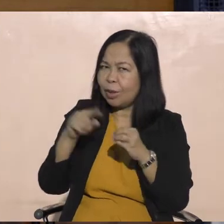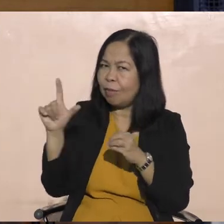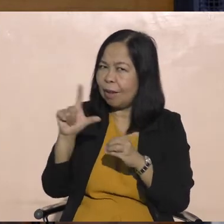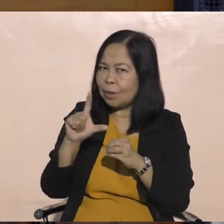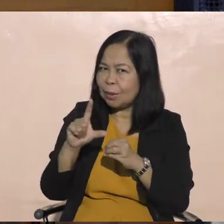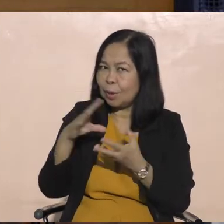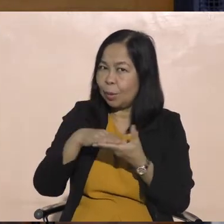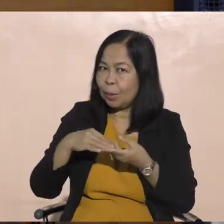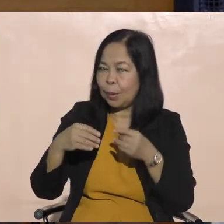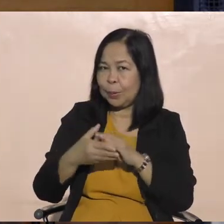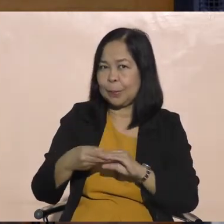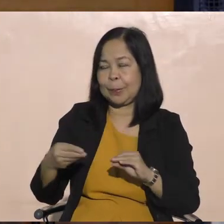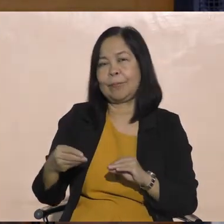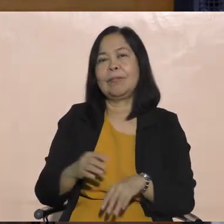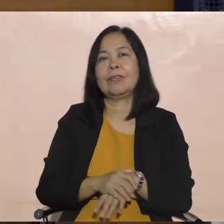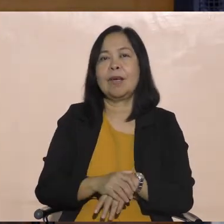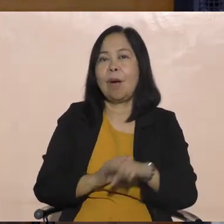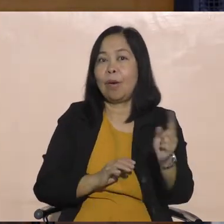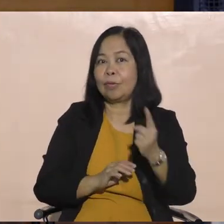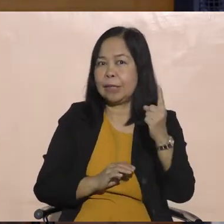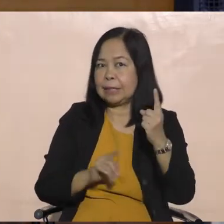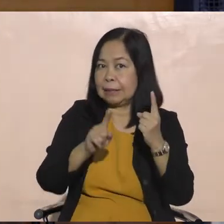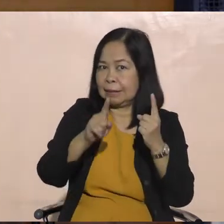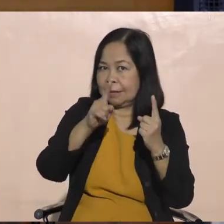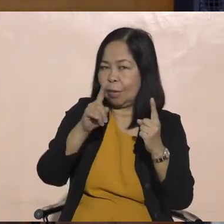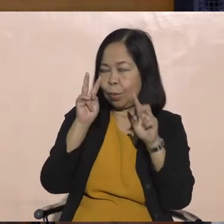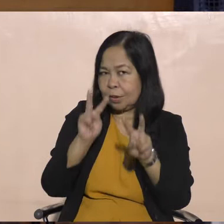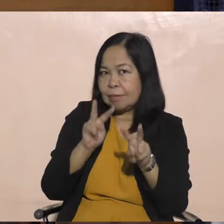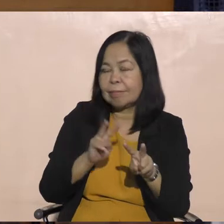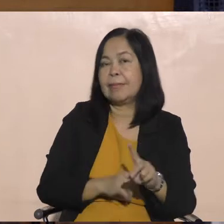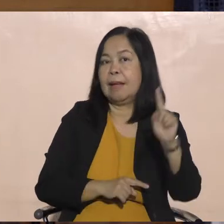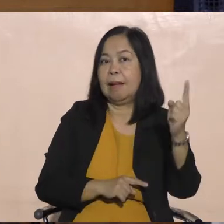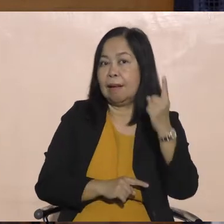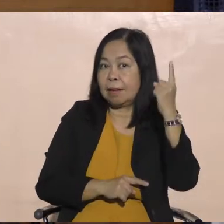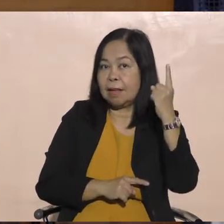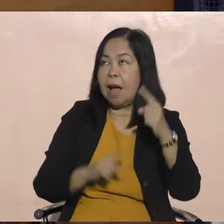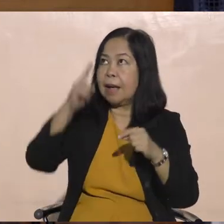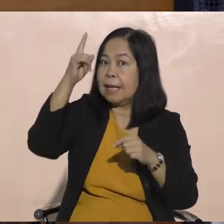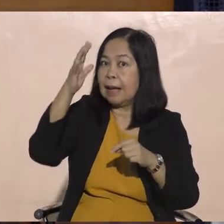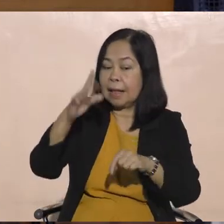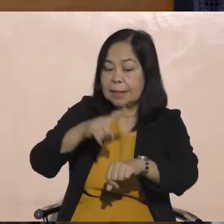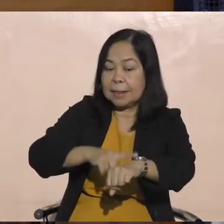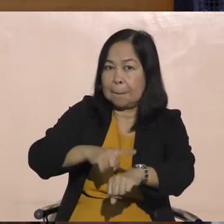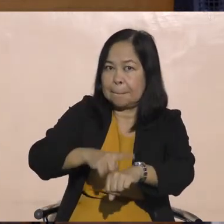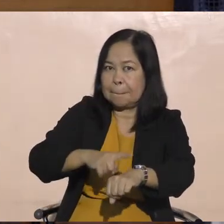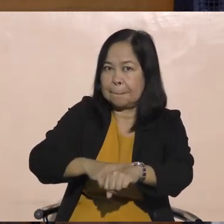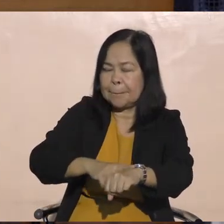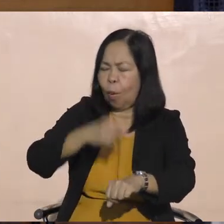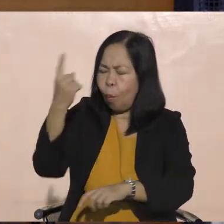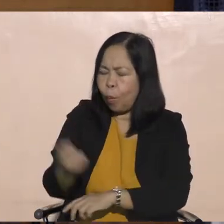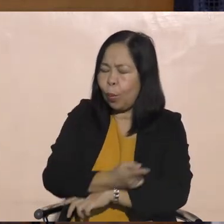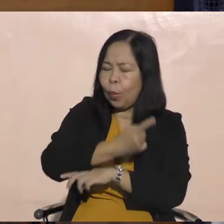of this story is that God's timing is always perfect. Ang iyang timing, mga kaigsunan,